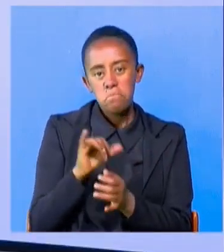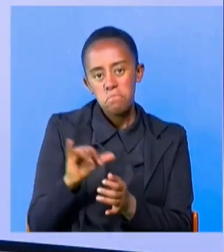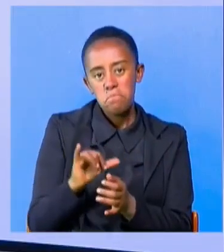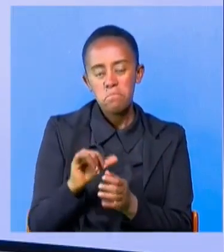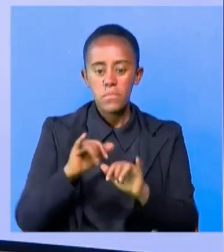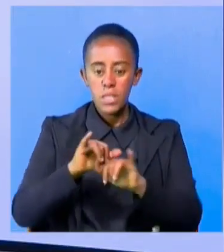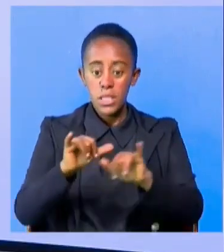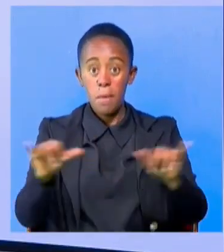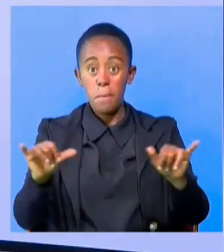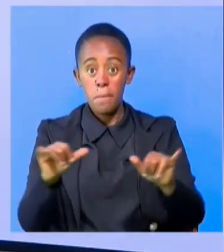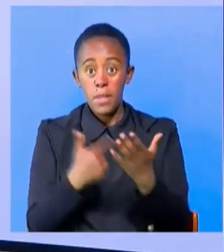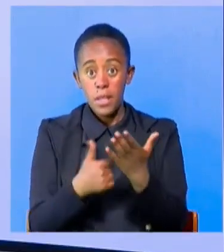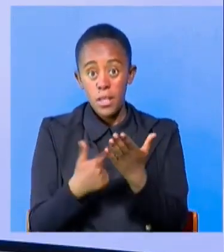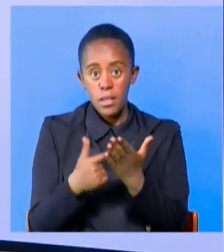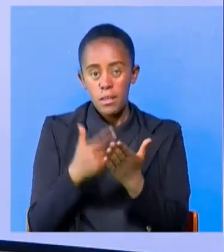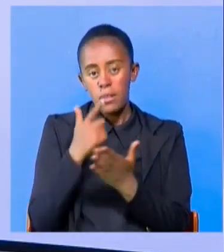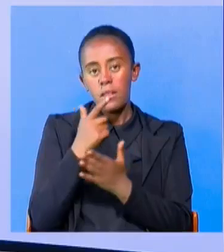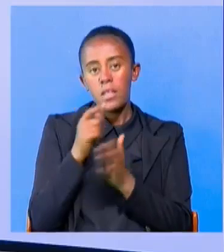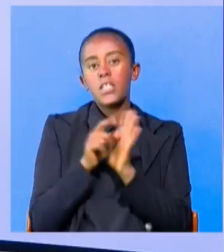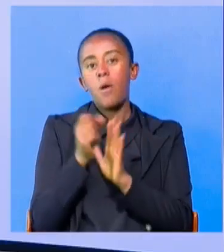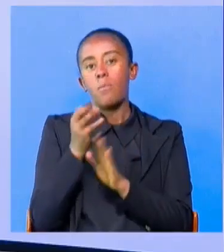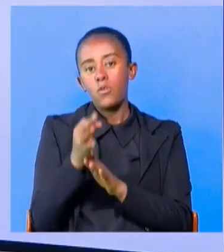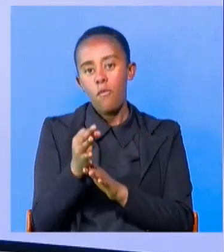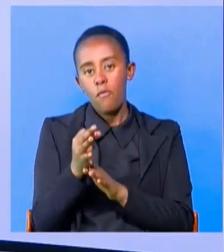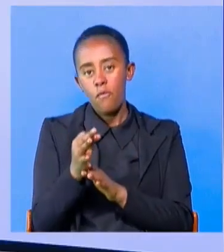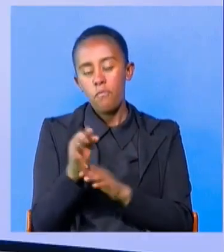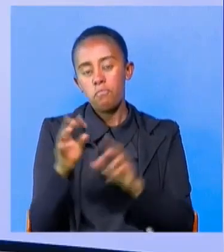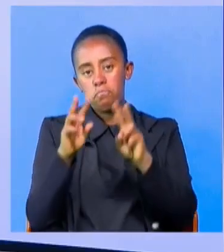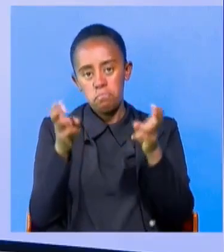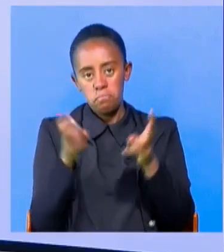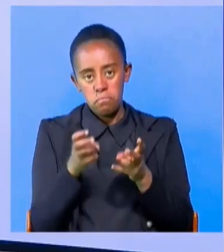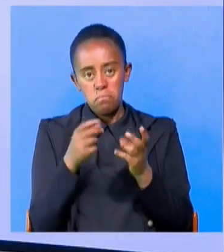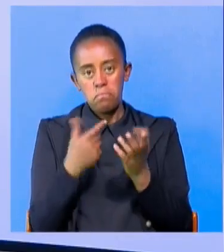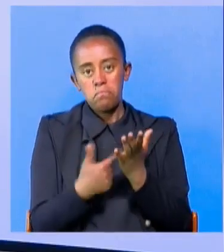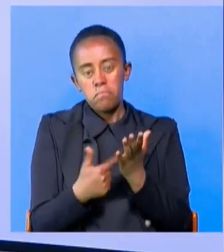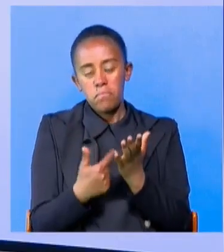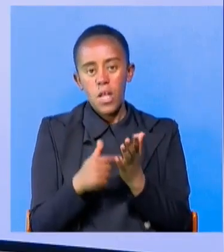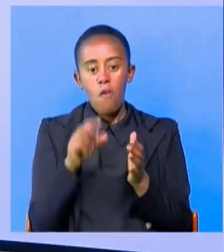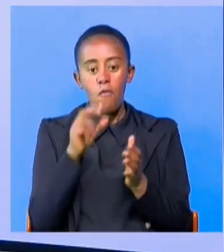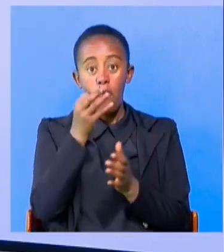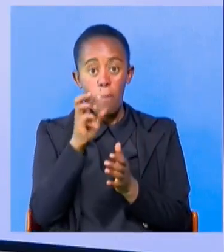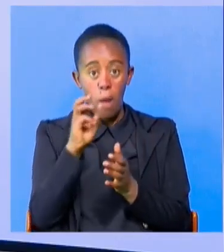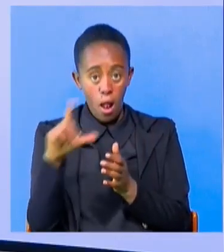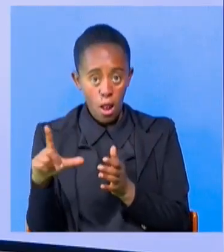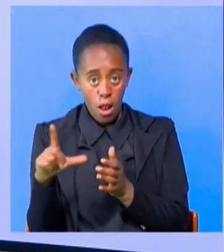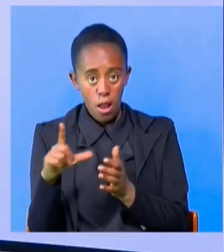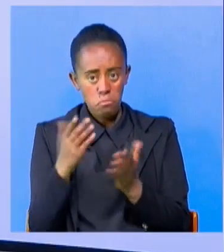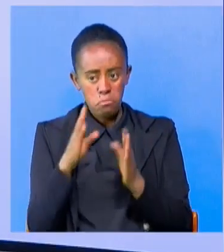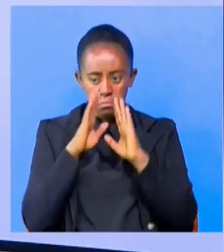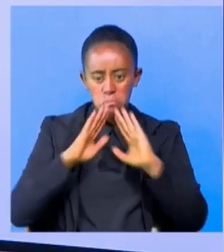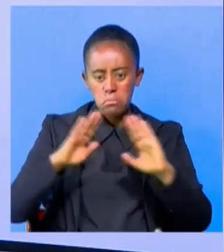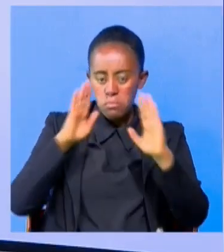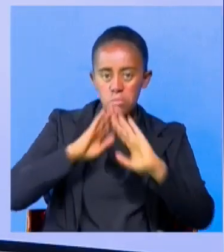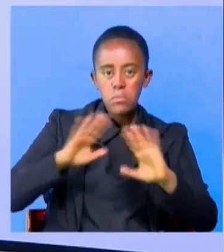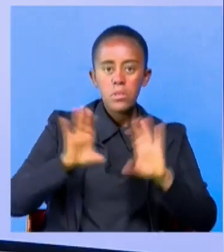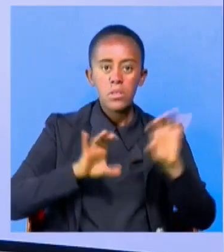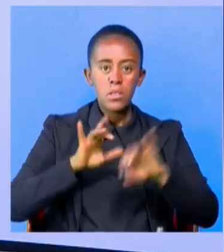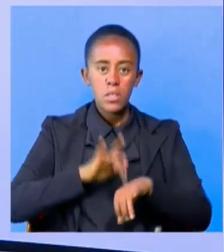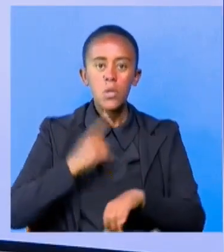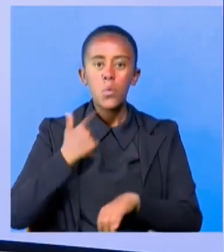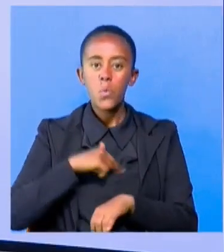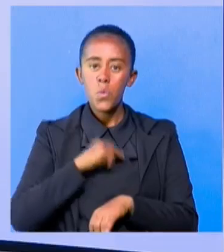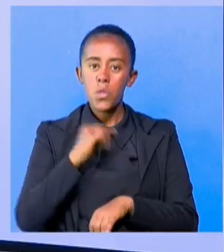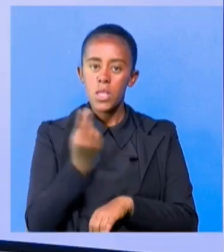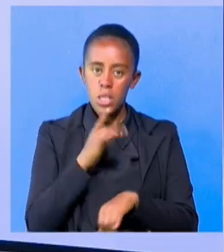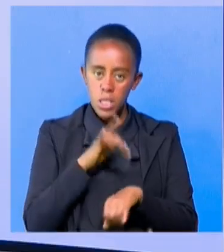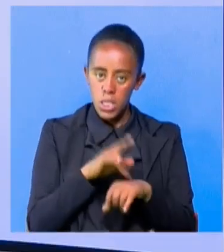etc. are some examples of titles. So when we use formal greeting or when we greet people formally, we use